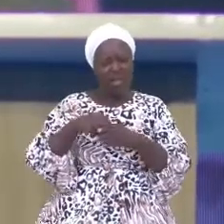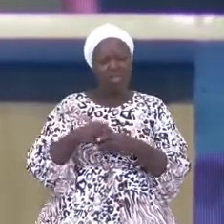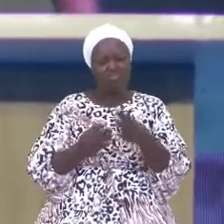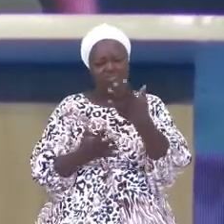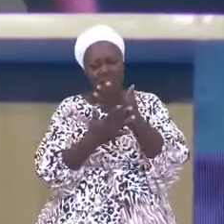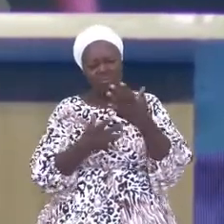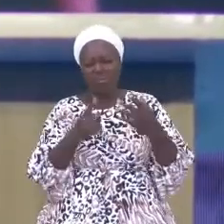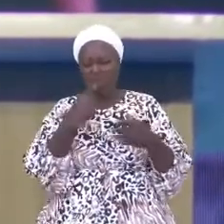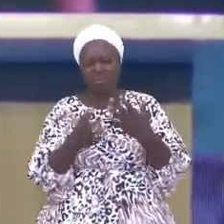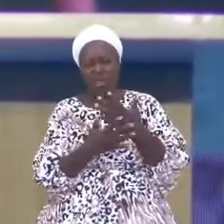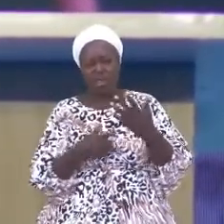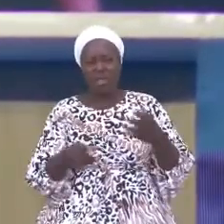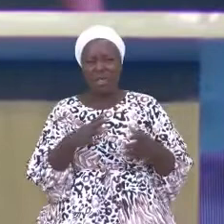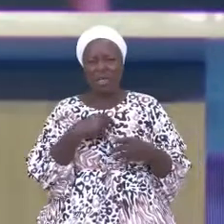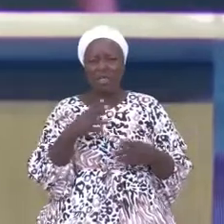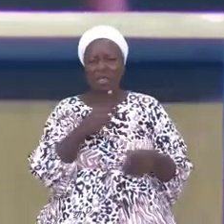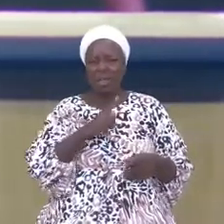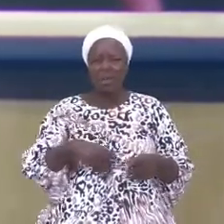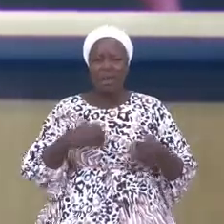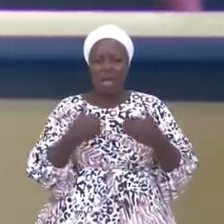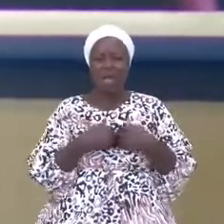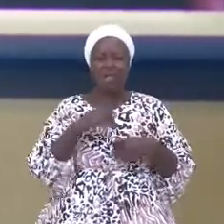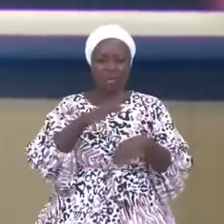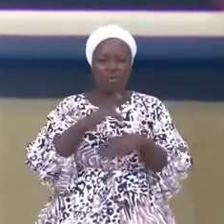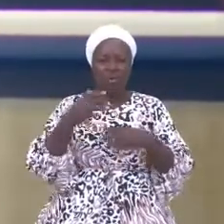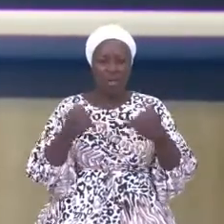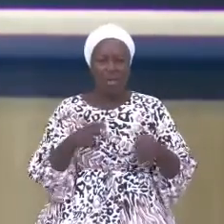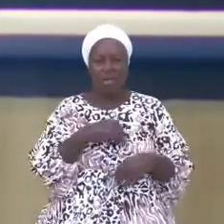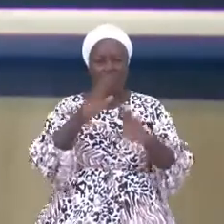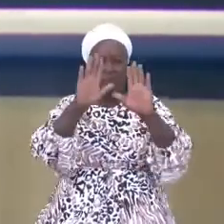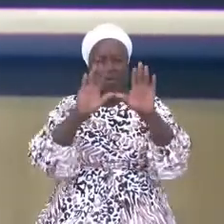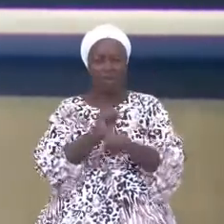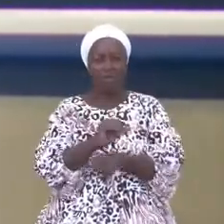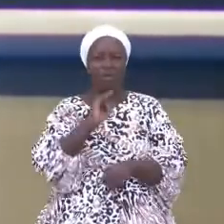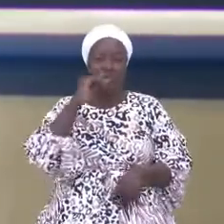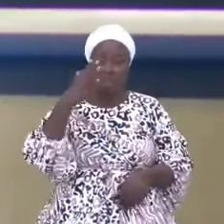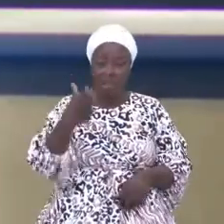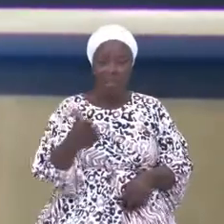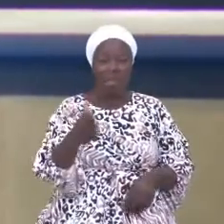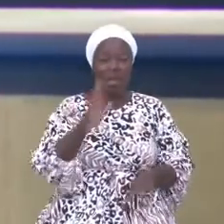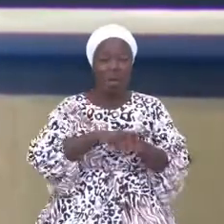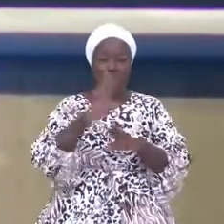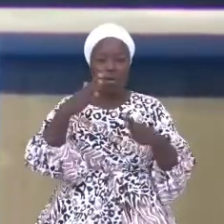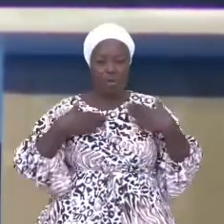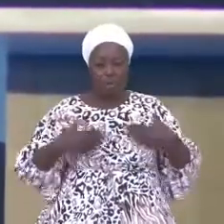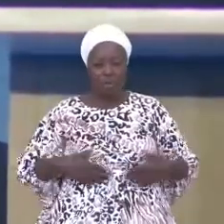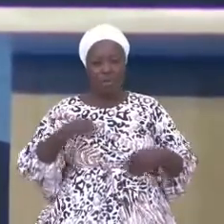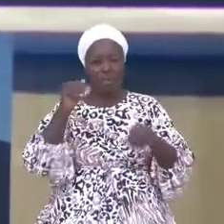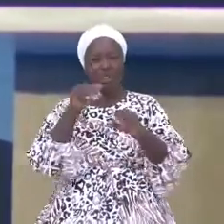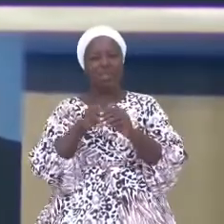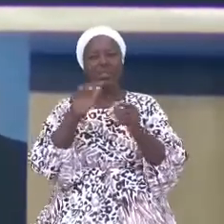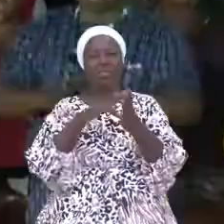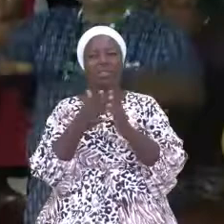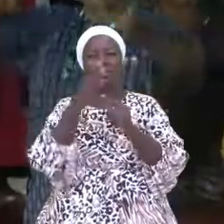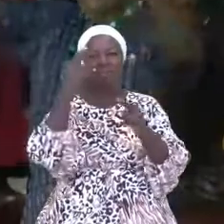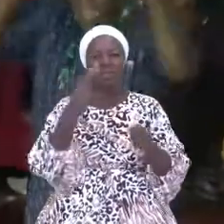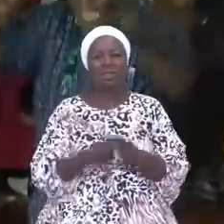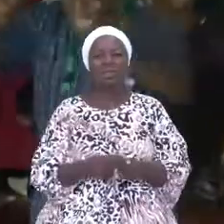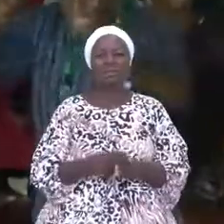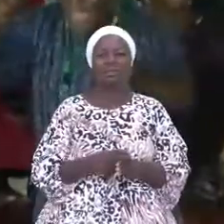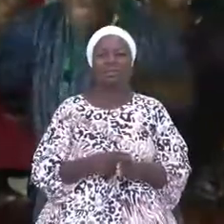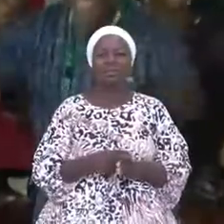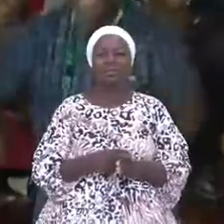Lord has touched you now. A miracle is there on your body in Jesus' name.